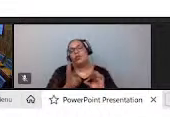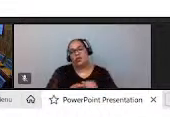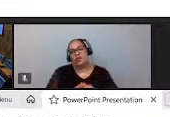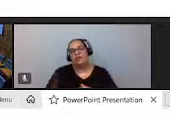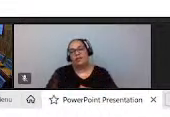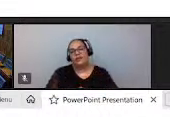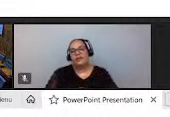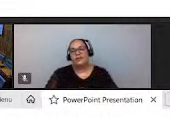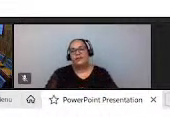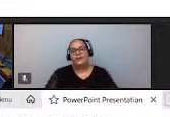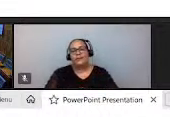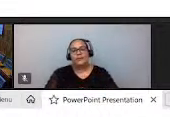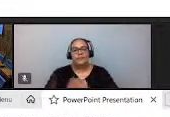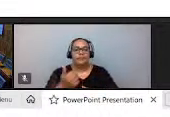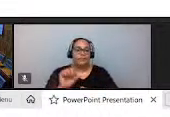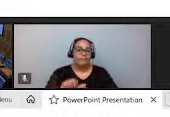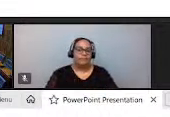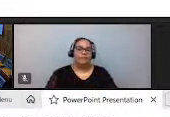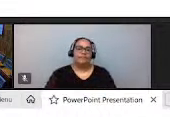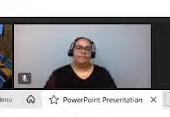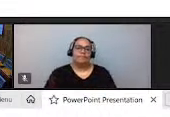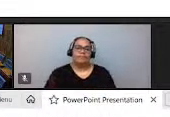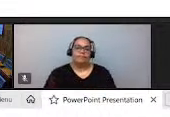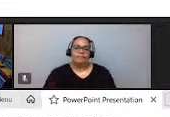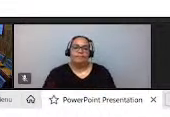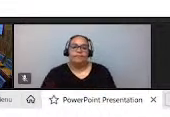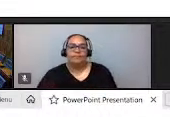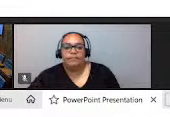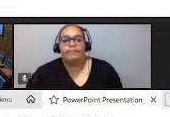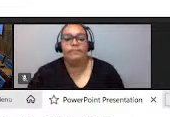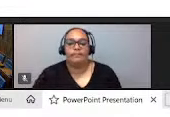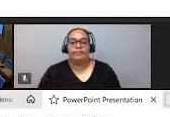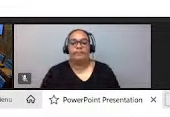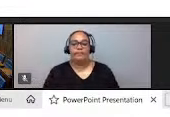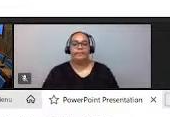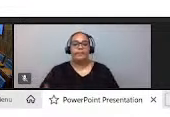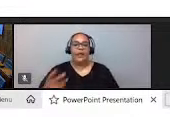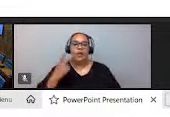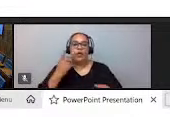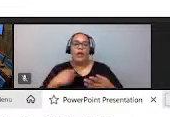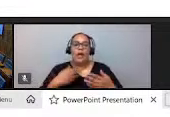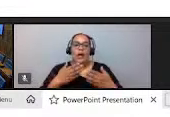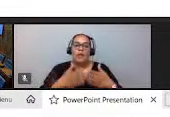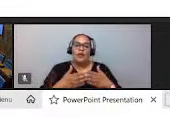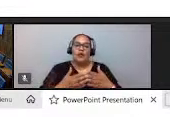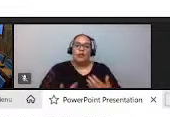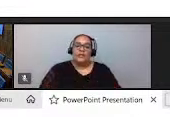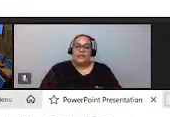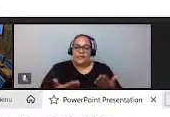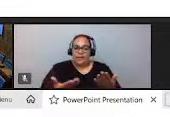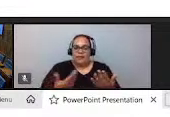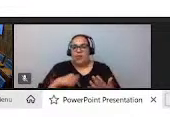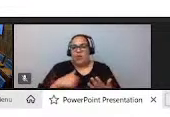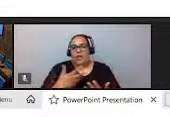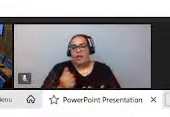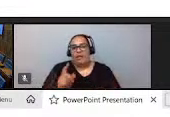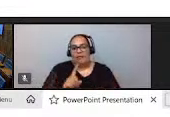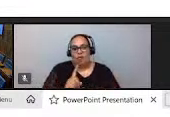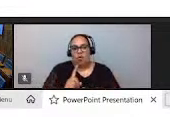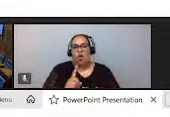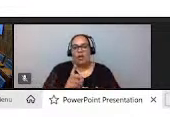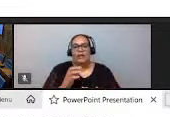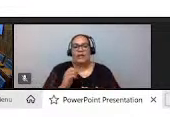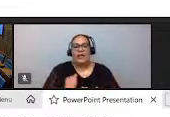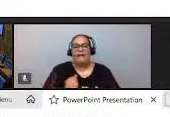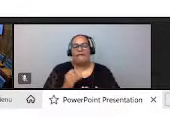well uh we can move on then just looking at our marine services um we have a Fleet